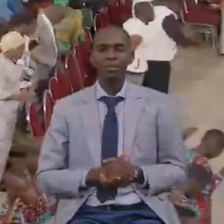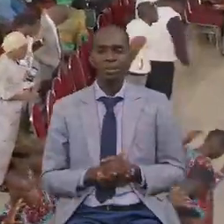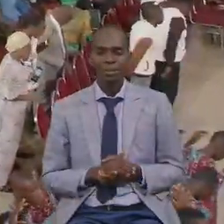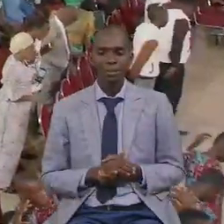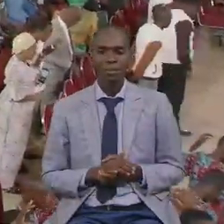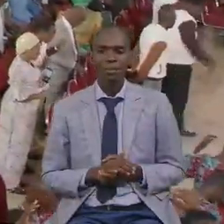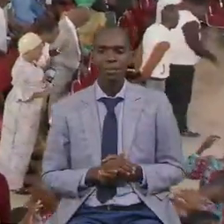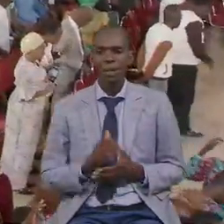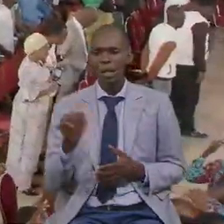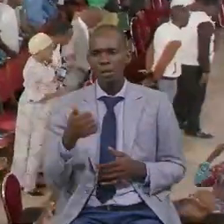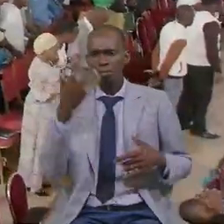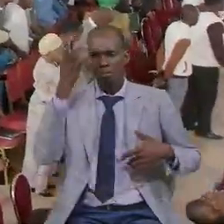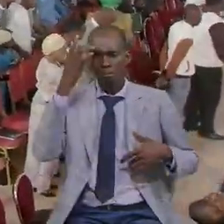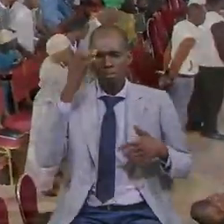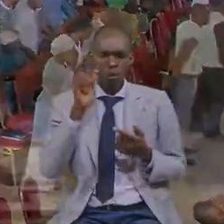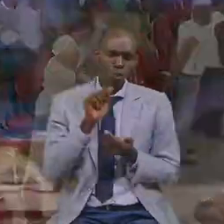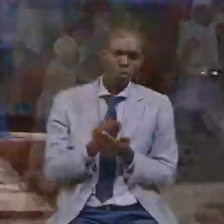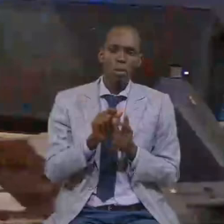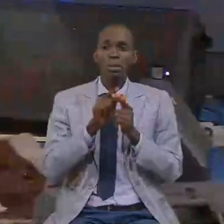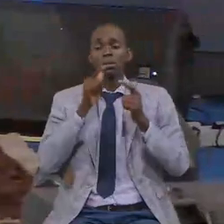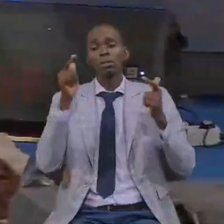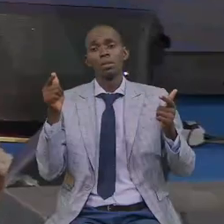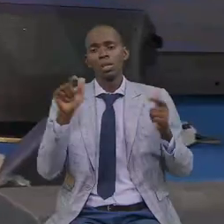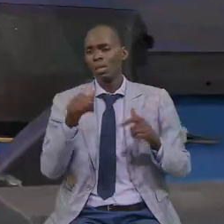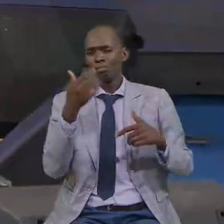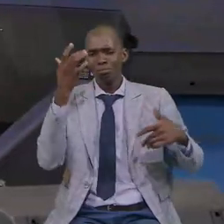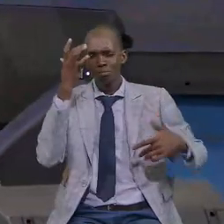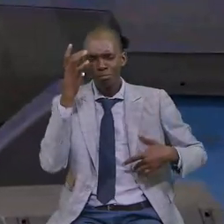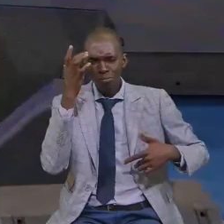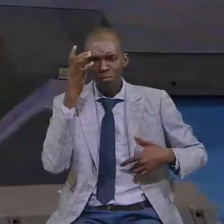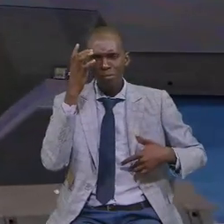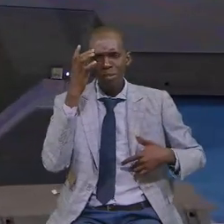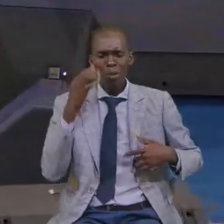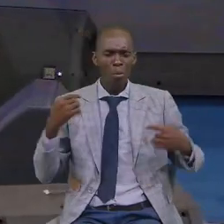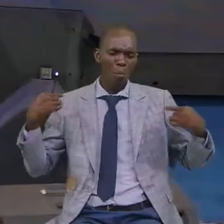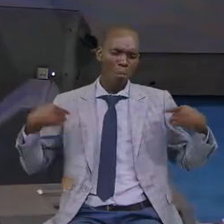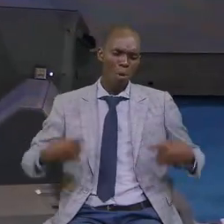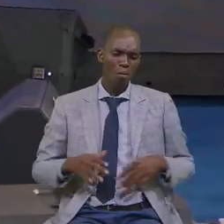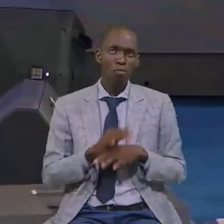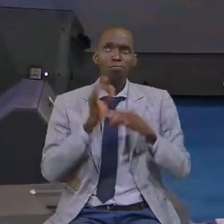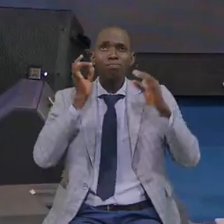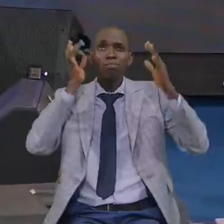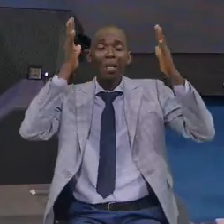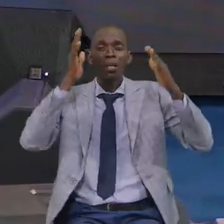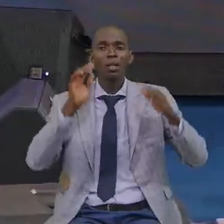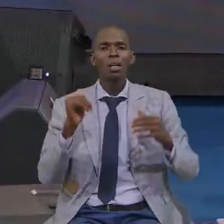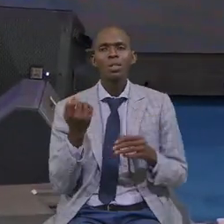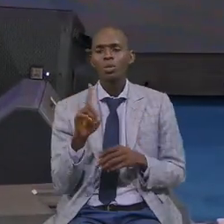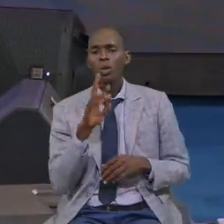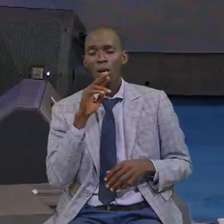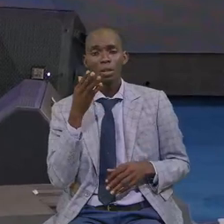Any sickness, small, great, any sickness, painful, terrible, wherever you are,